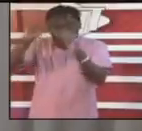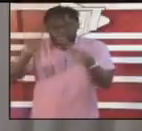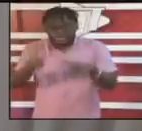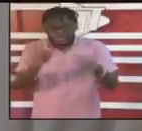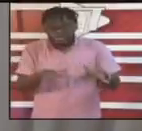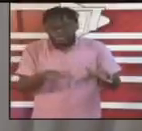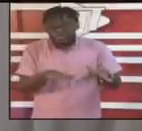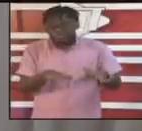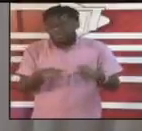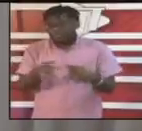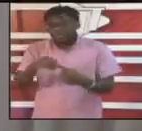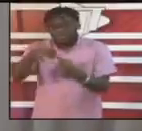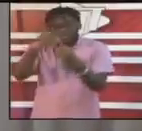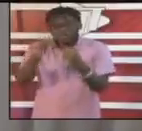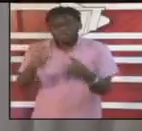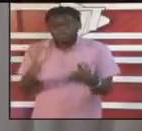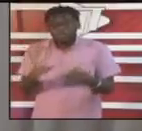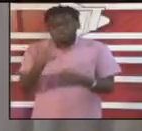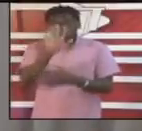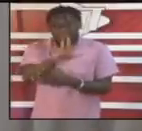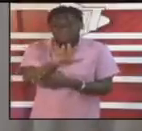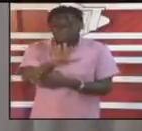3,996. Number of repeated tests,